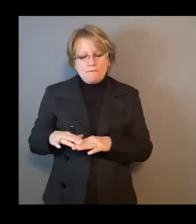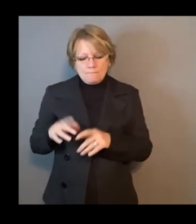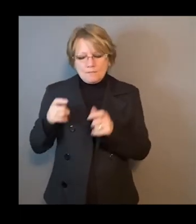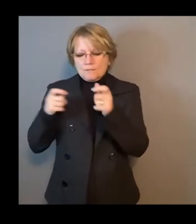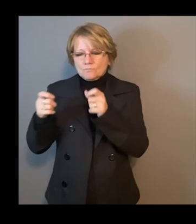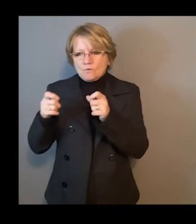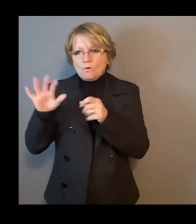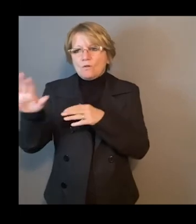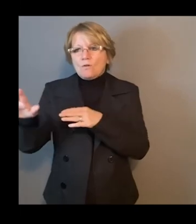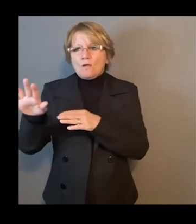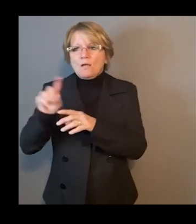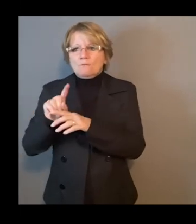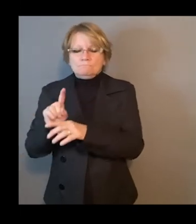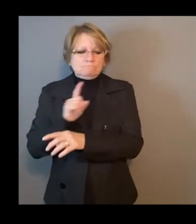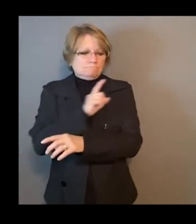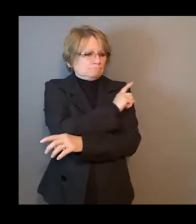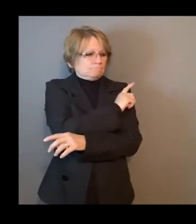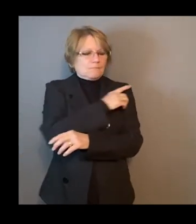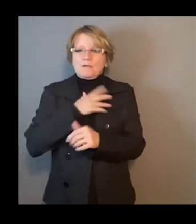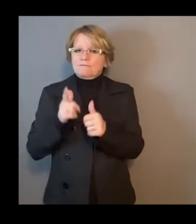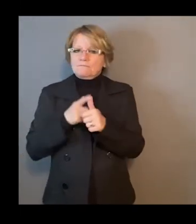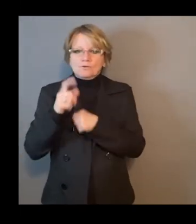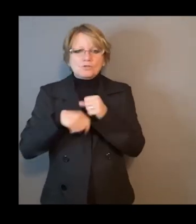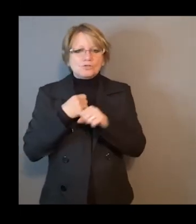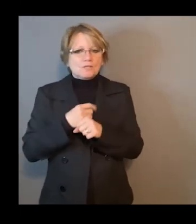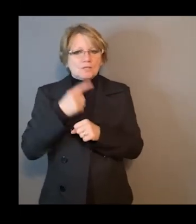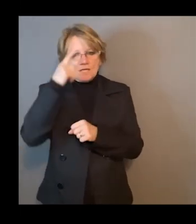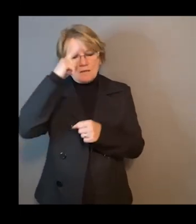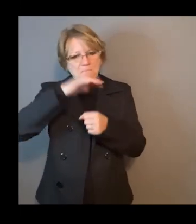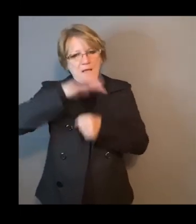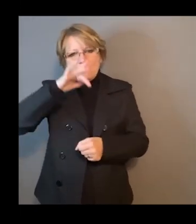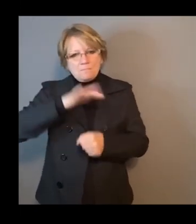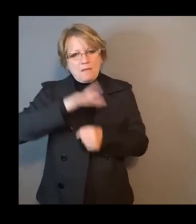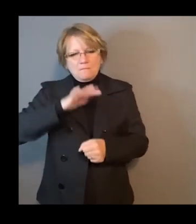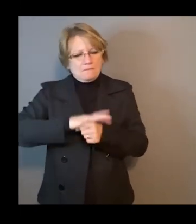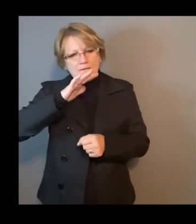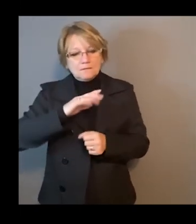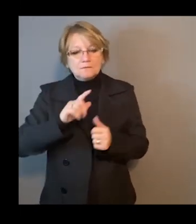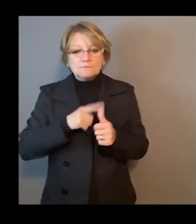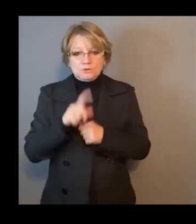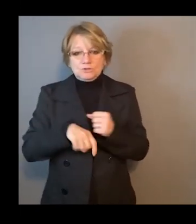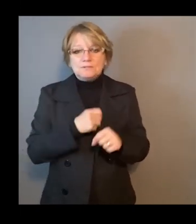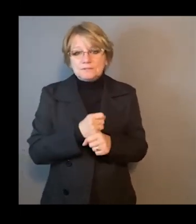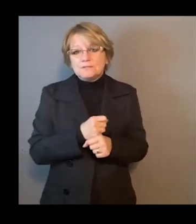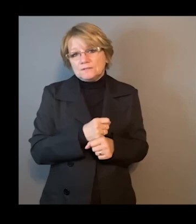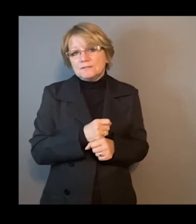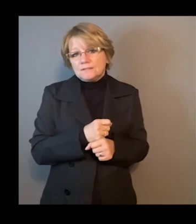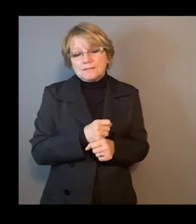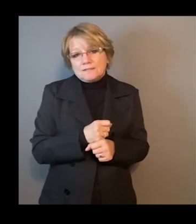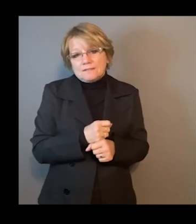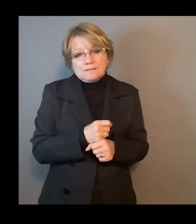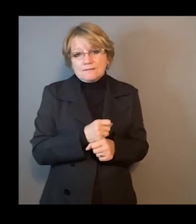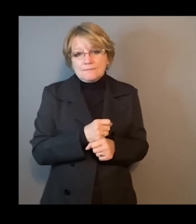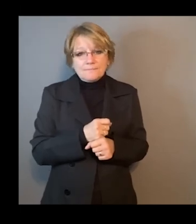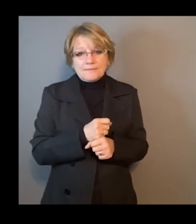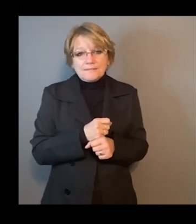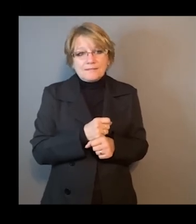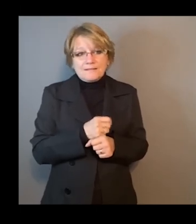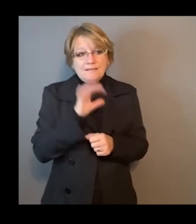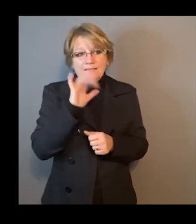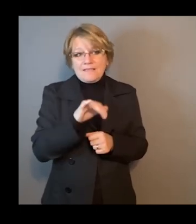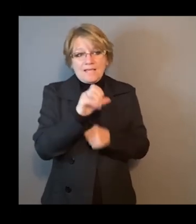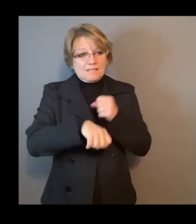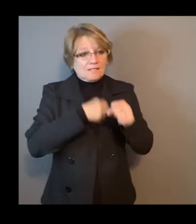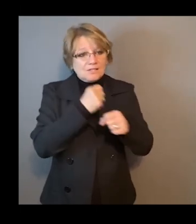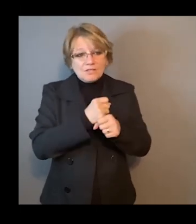myself down and remove myself from the situation. My first year, it was constantly snap, snap, snap. And it was like, I would never made it through